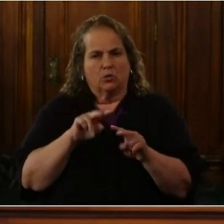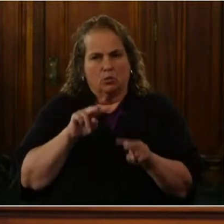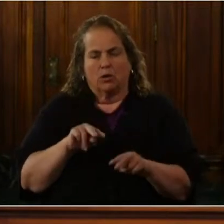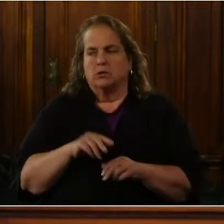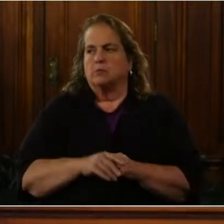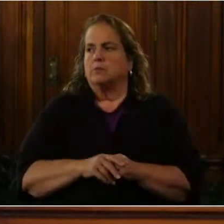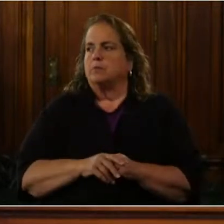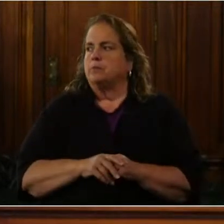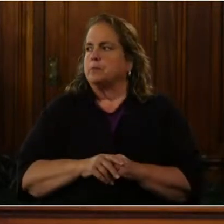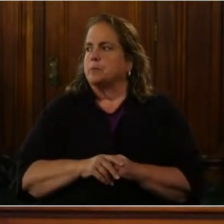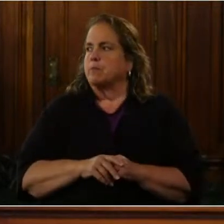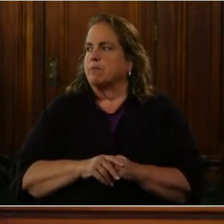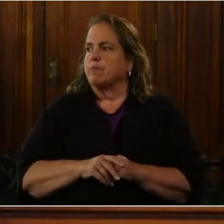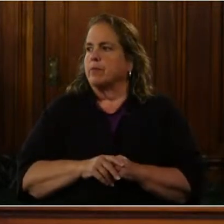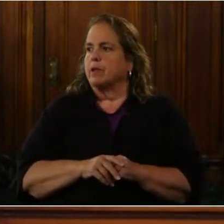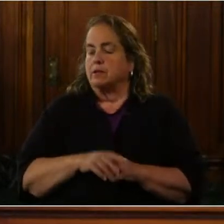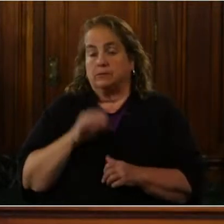Okay.